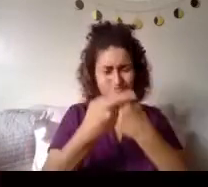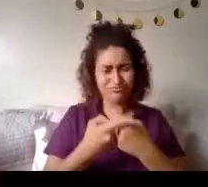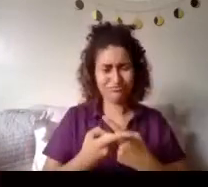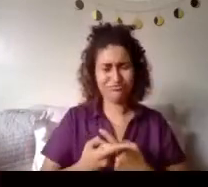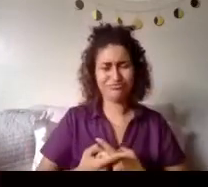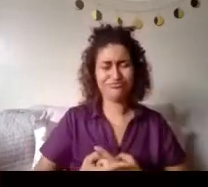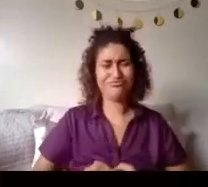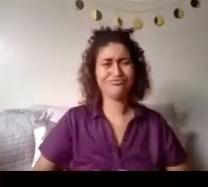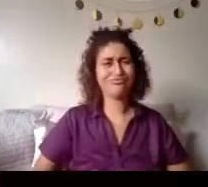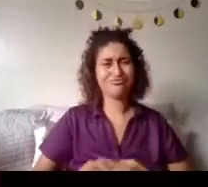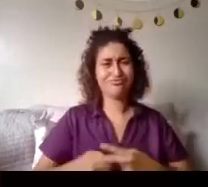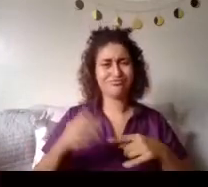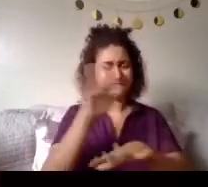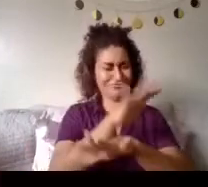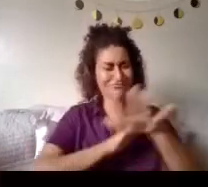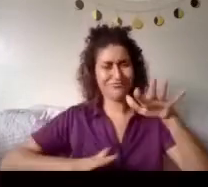crossed,